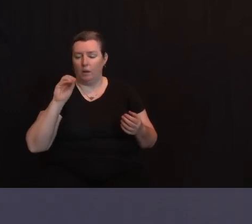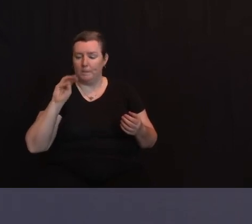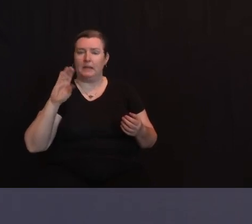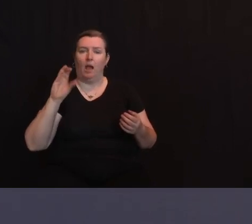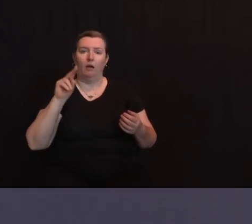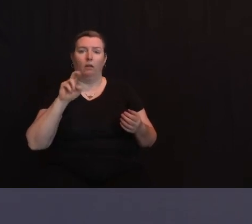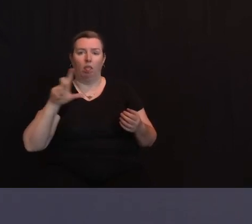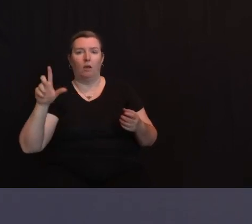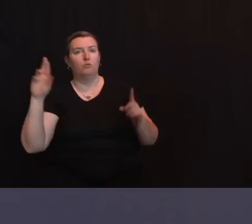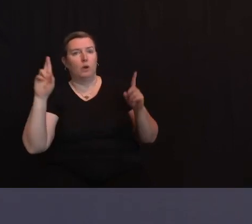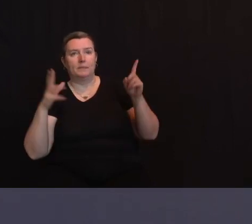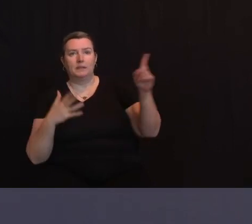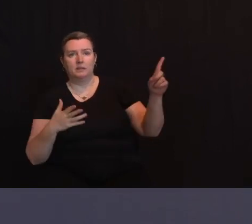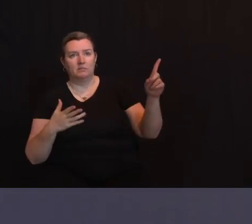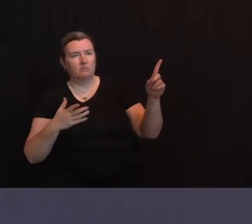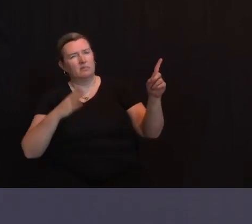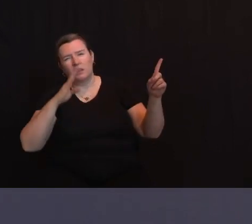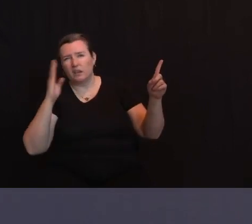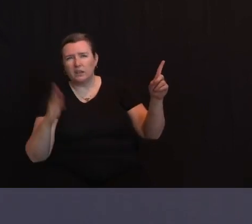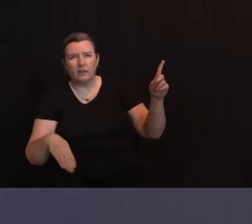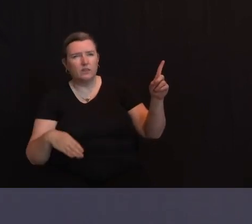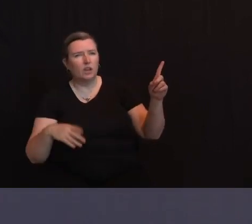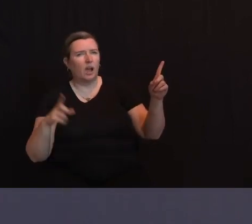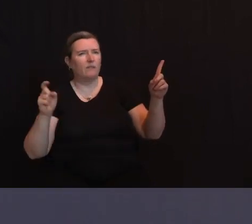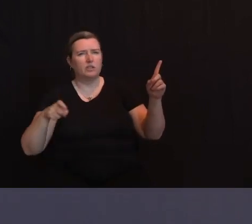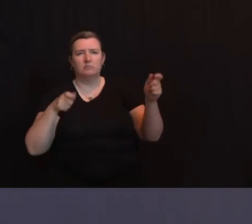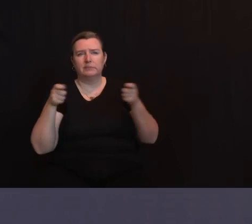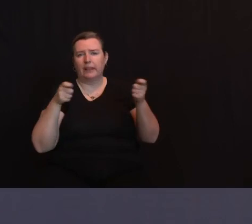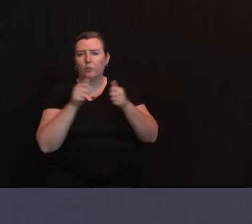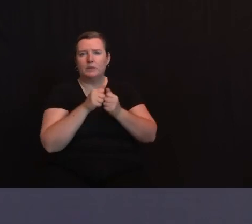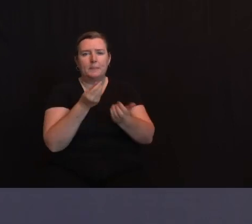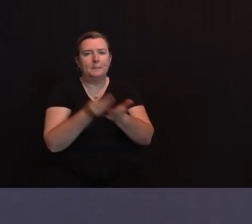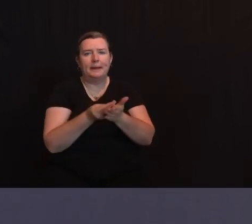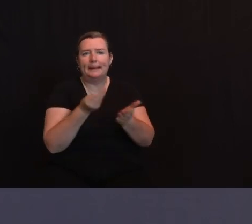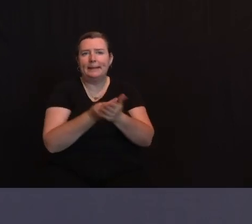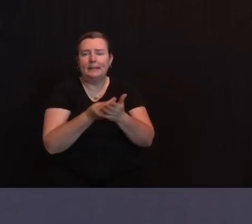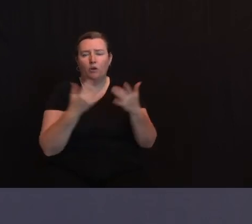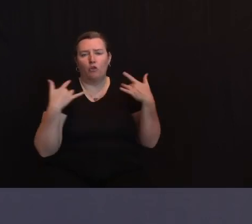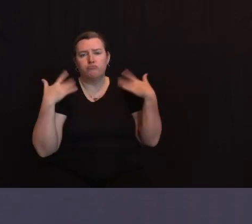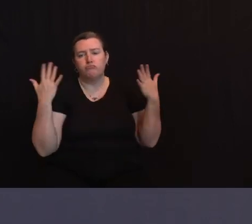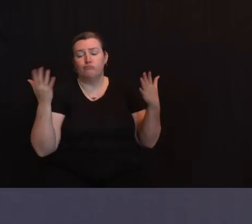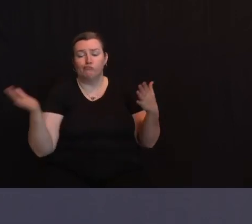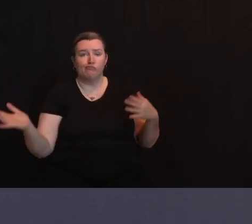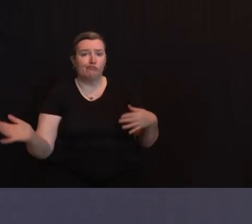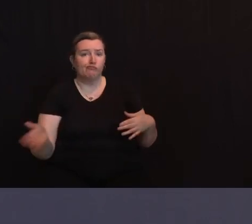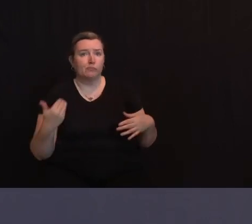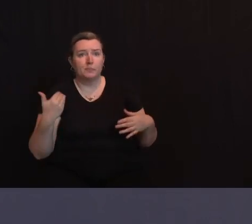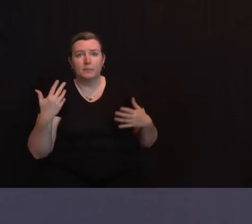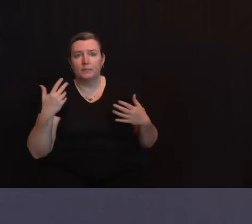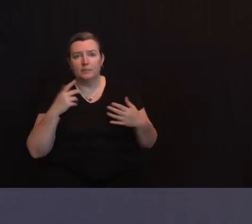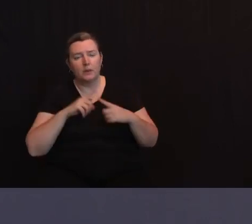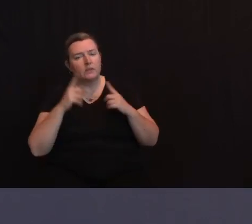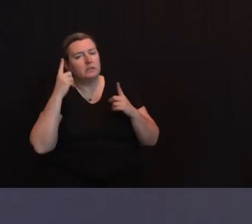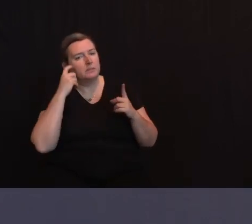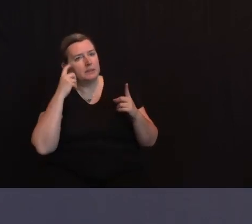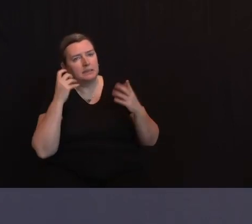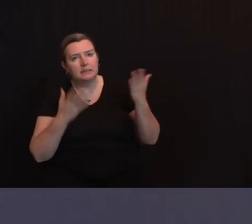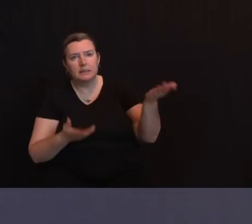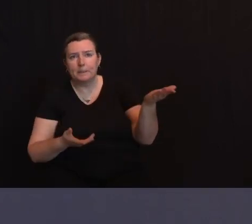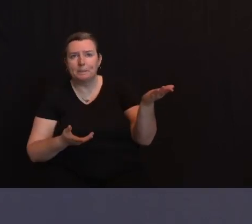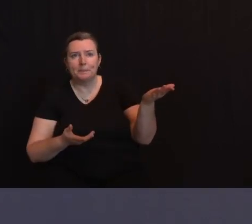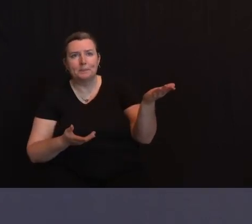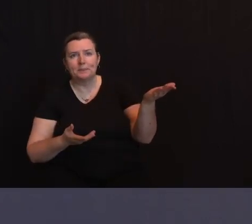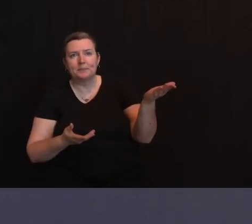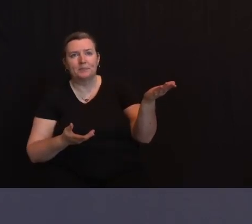not had to balance a budget at least for 35 years. I've been very skeptical, whether it's politics, ideology, not